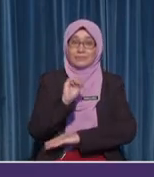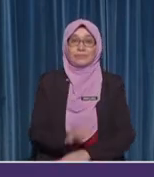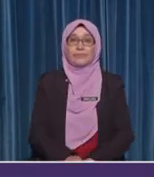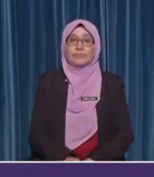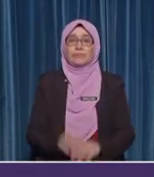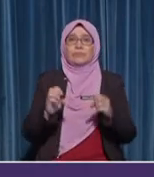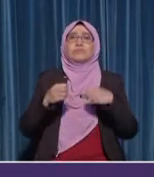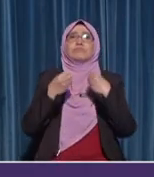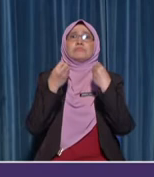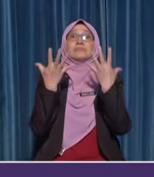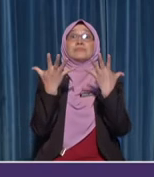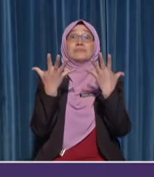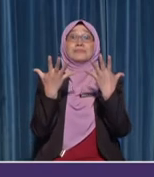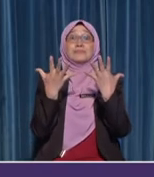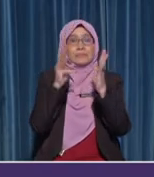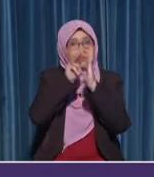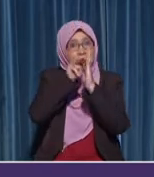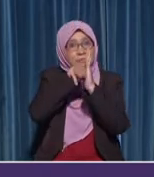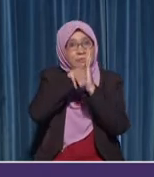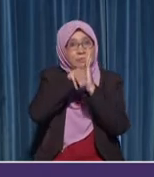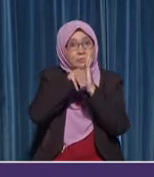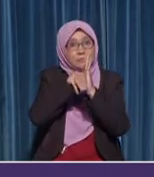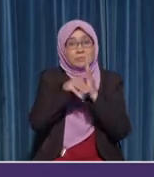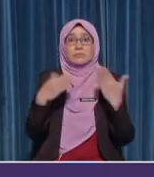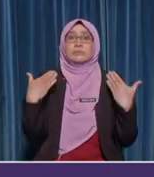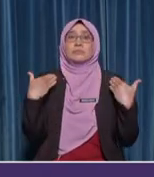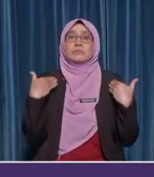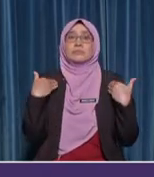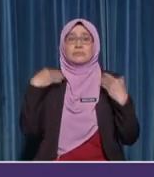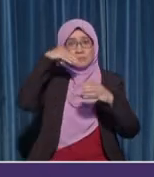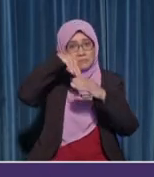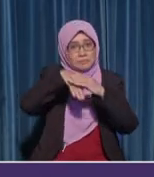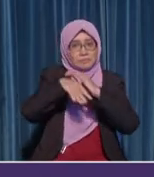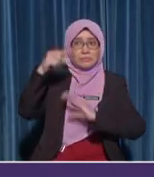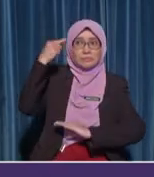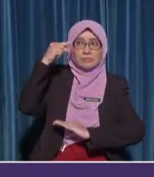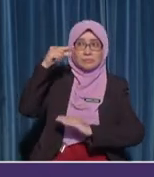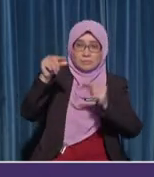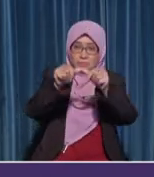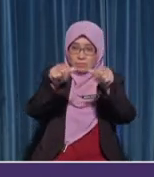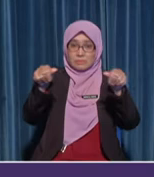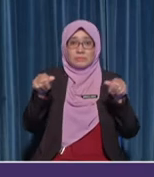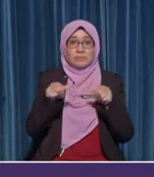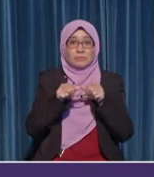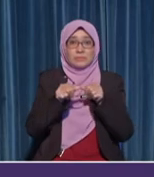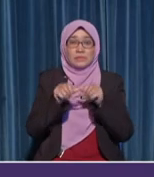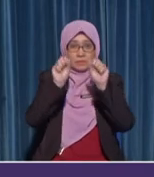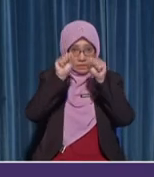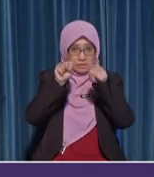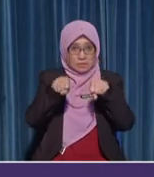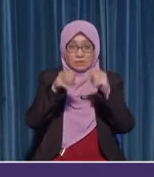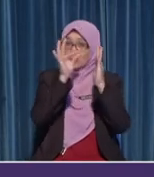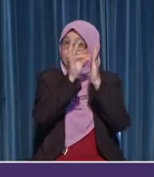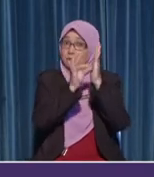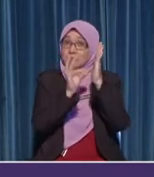How many minutes are there in the green area? Can you count the